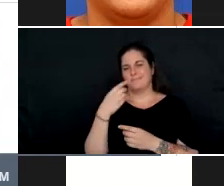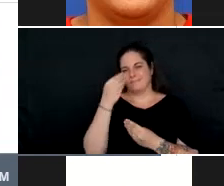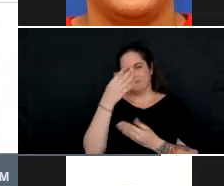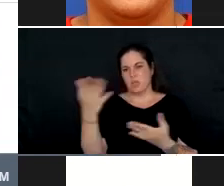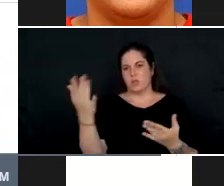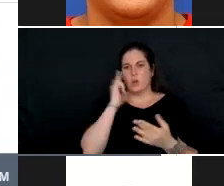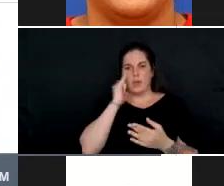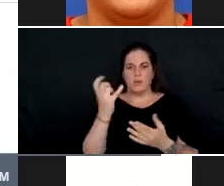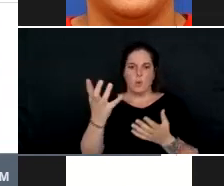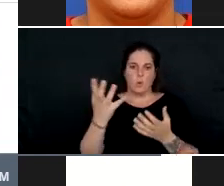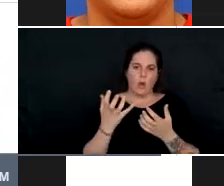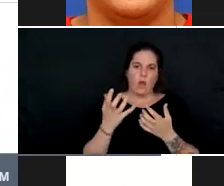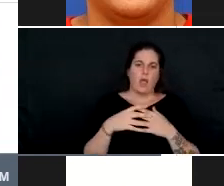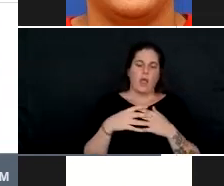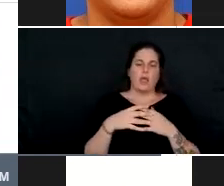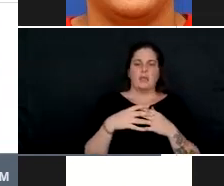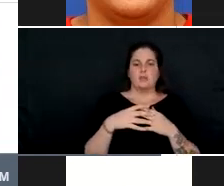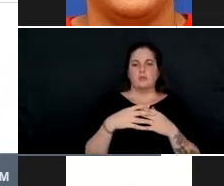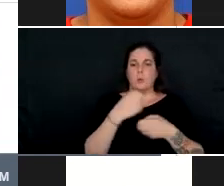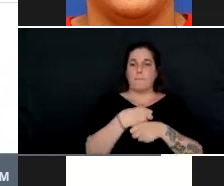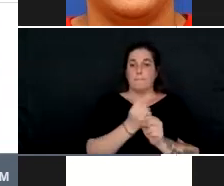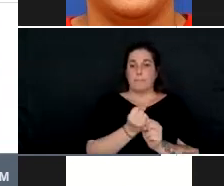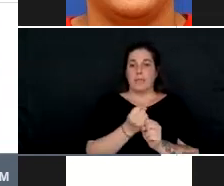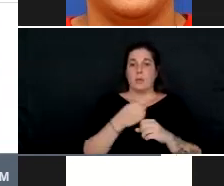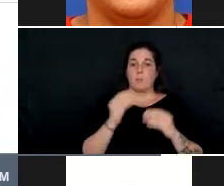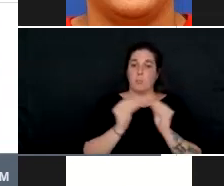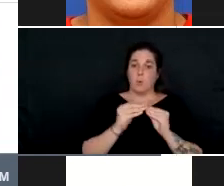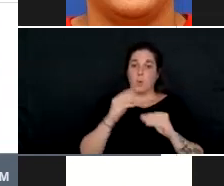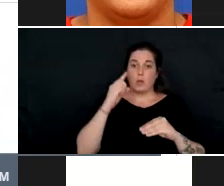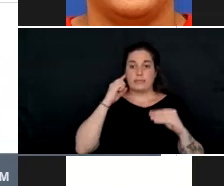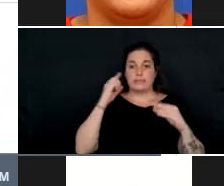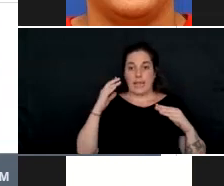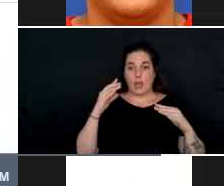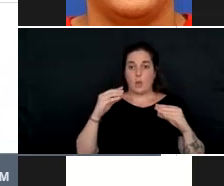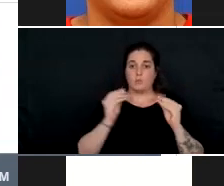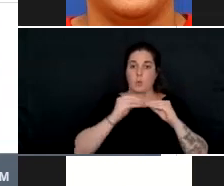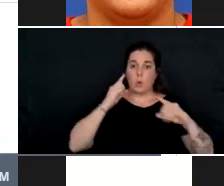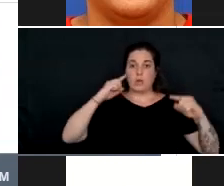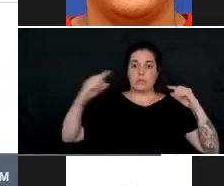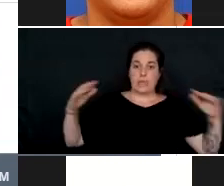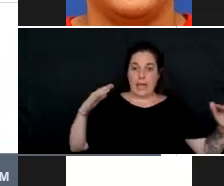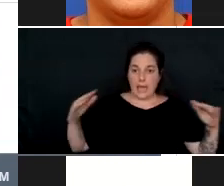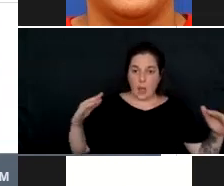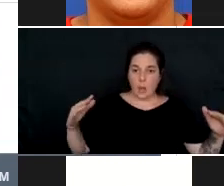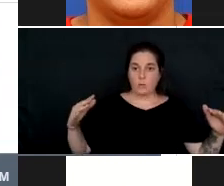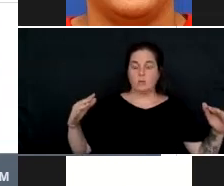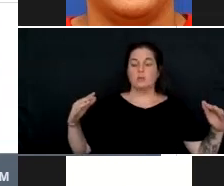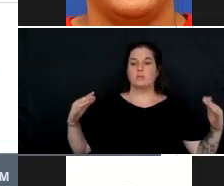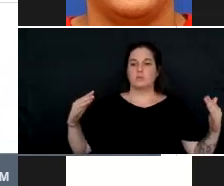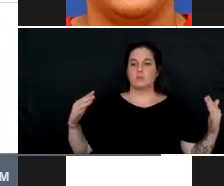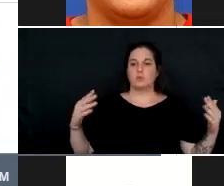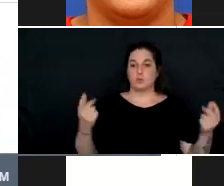want to make your sound louder, if you want to pump up the volume, you use